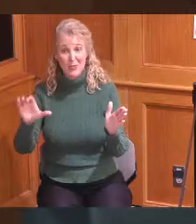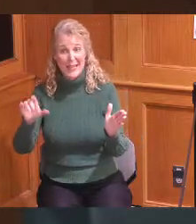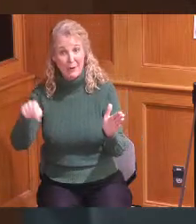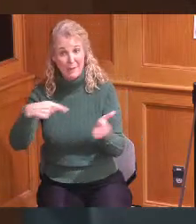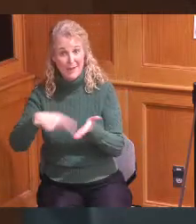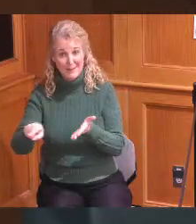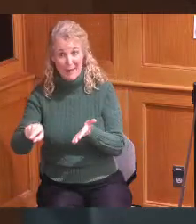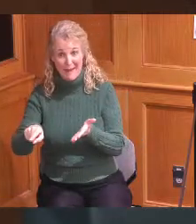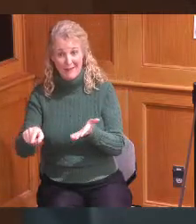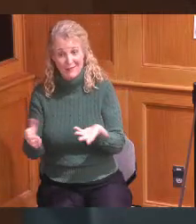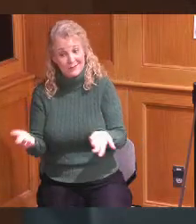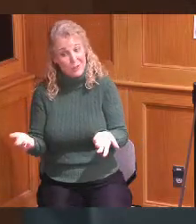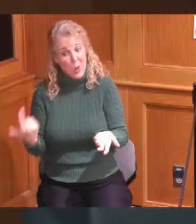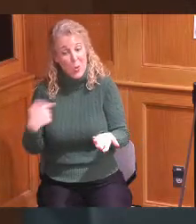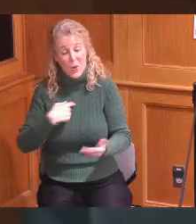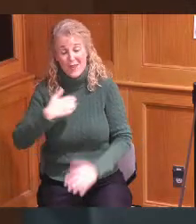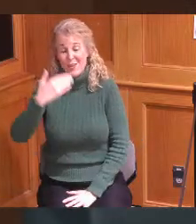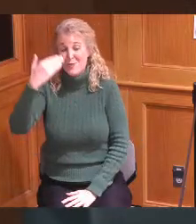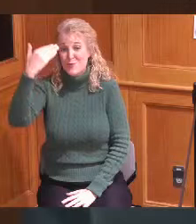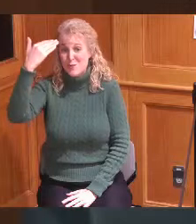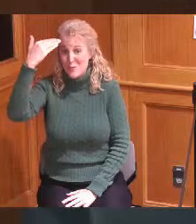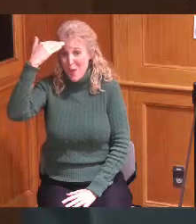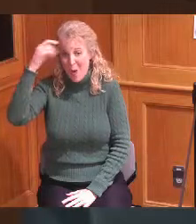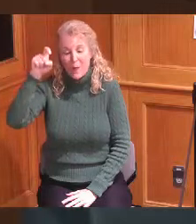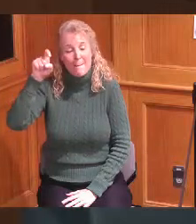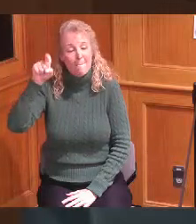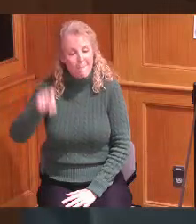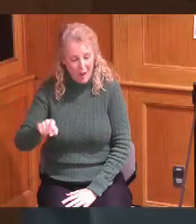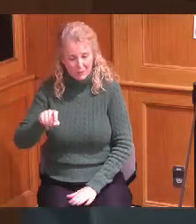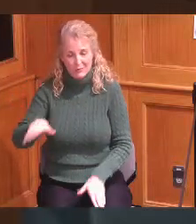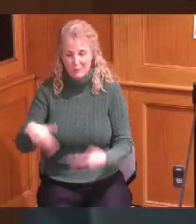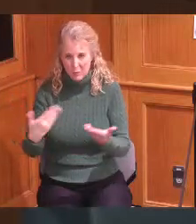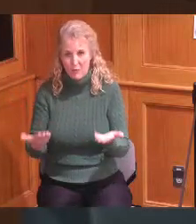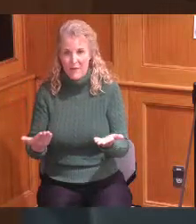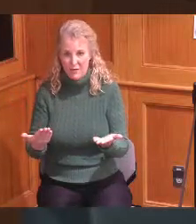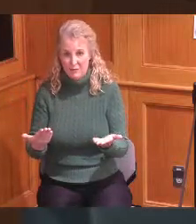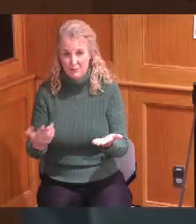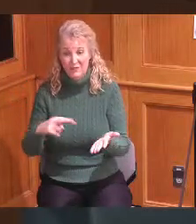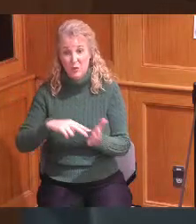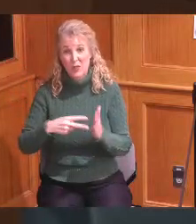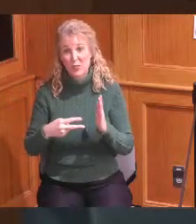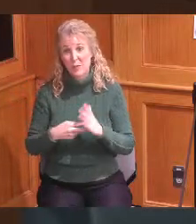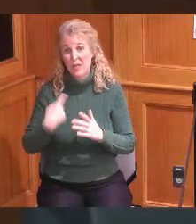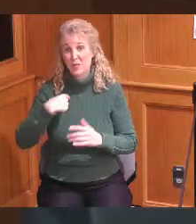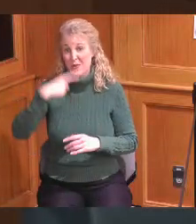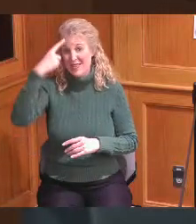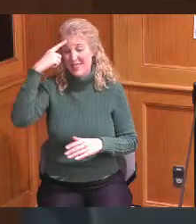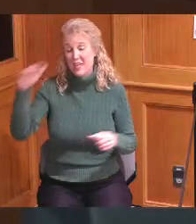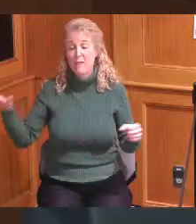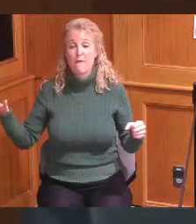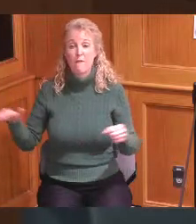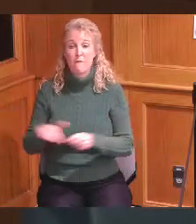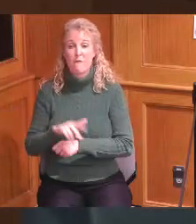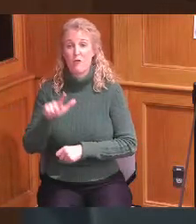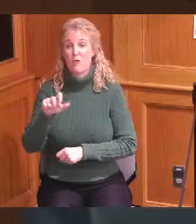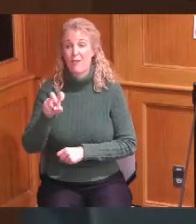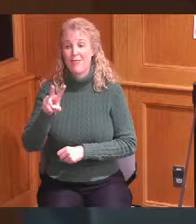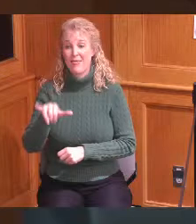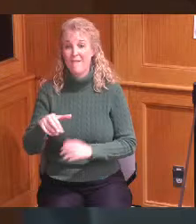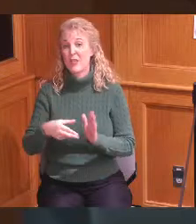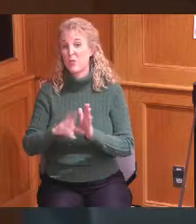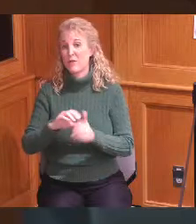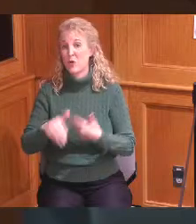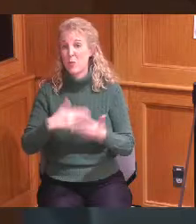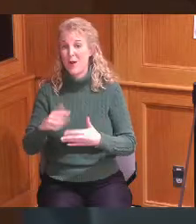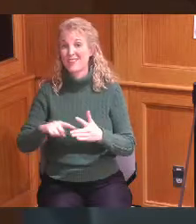So we're very sensitive to that. So what we're asking for is an initiation of the full levy review process. I will say there's